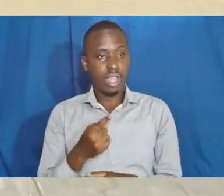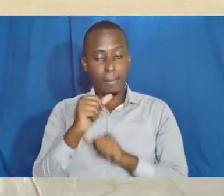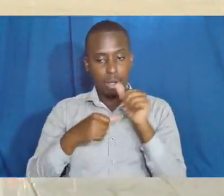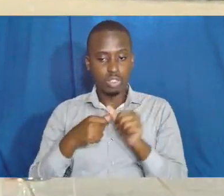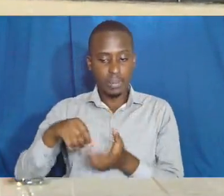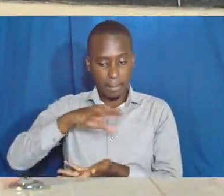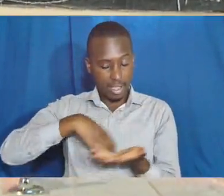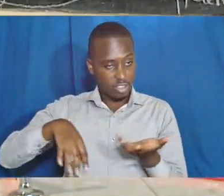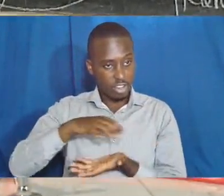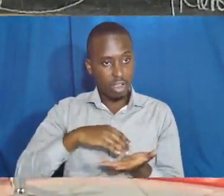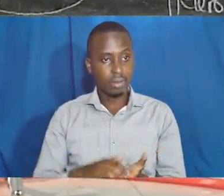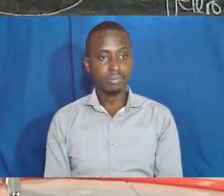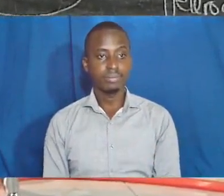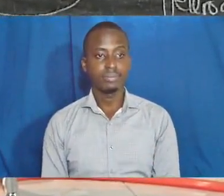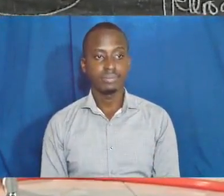mixture,